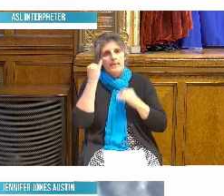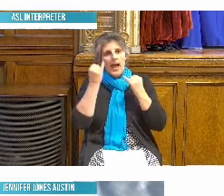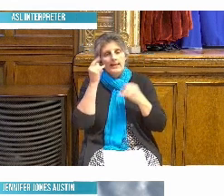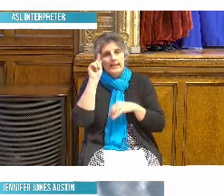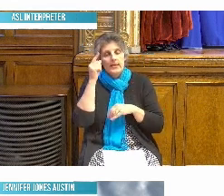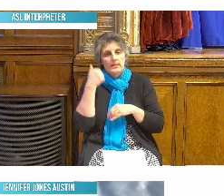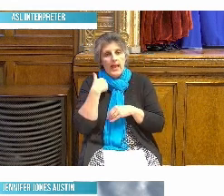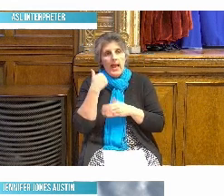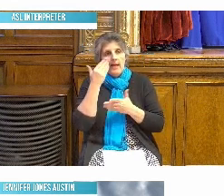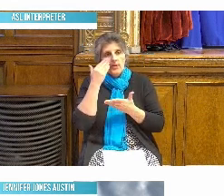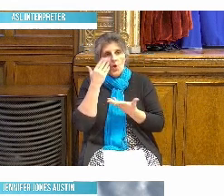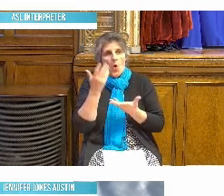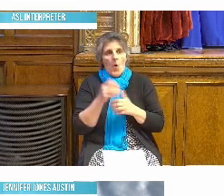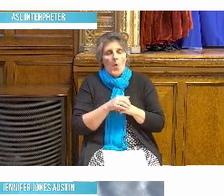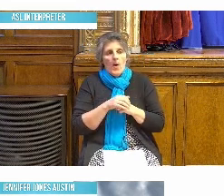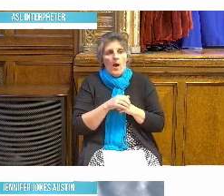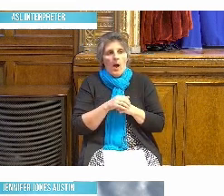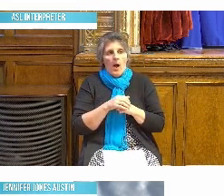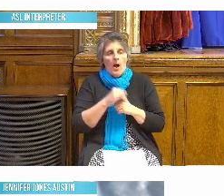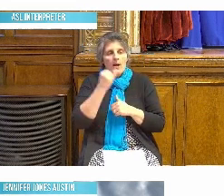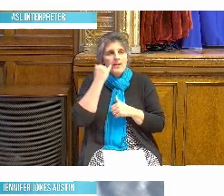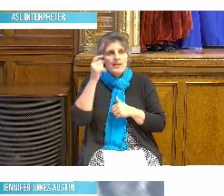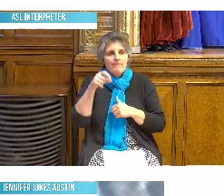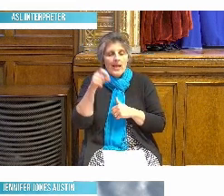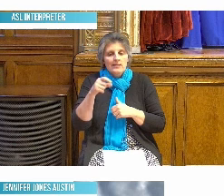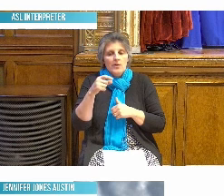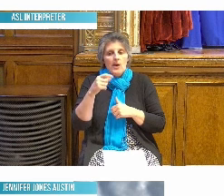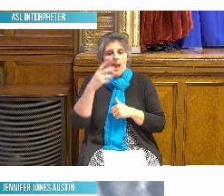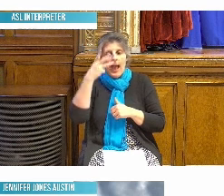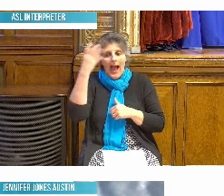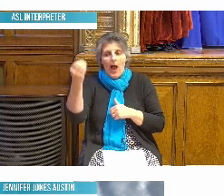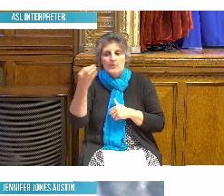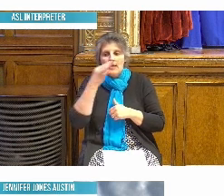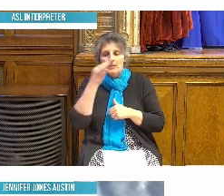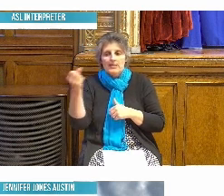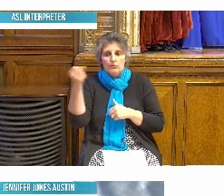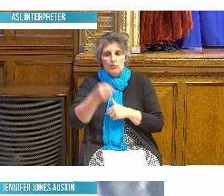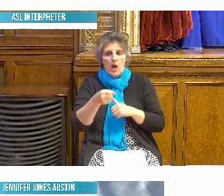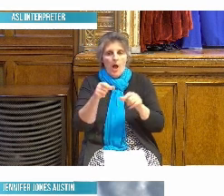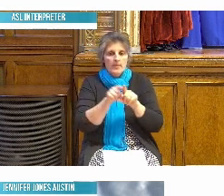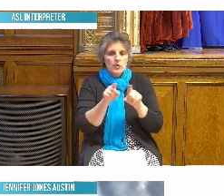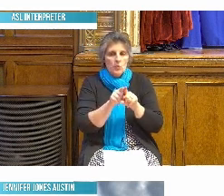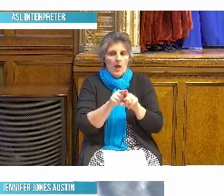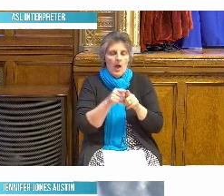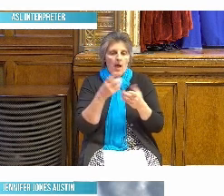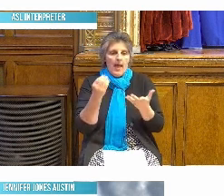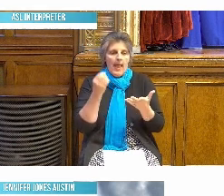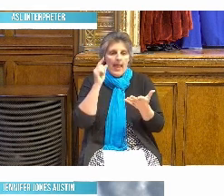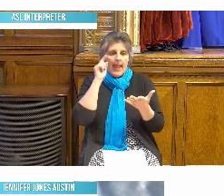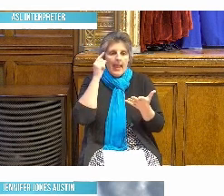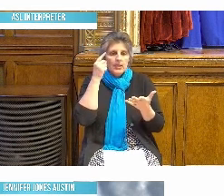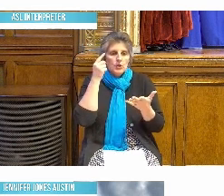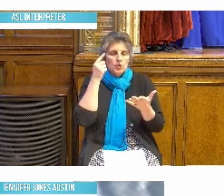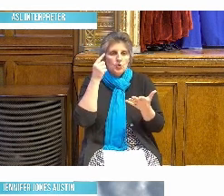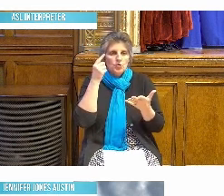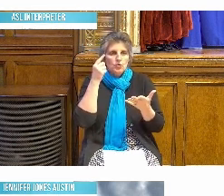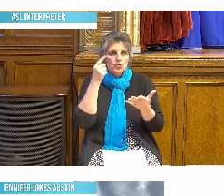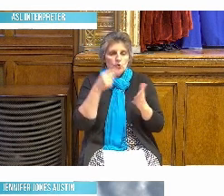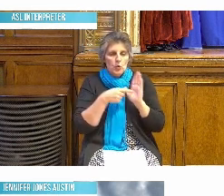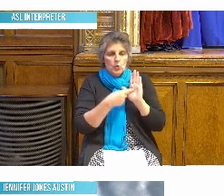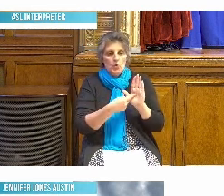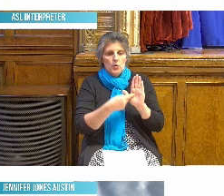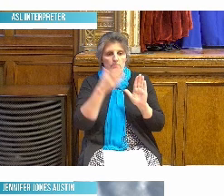have, if necessary, outside expertise to come as well, and to